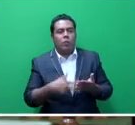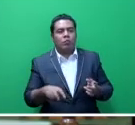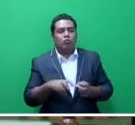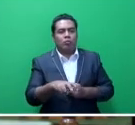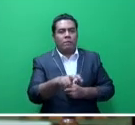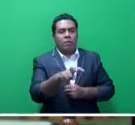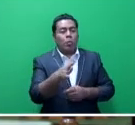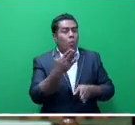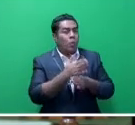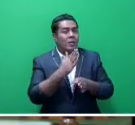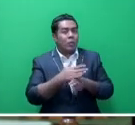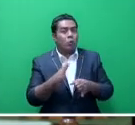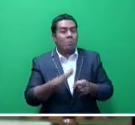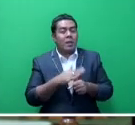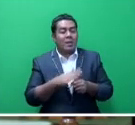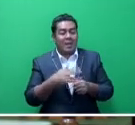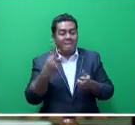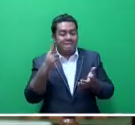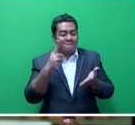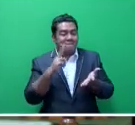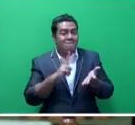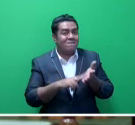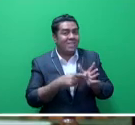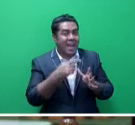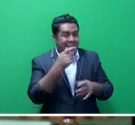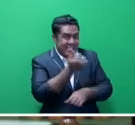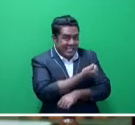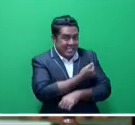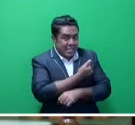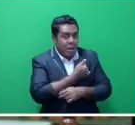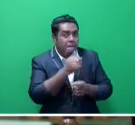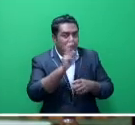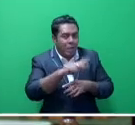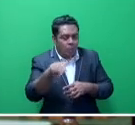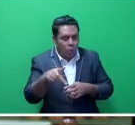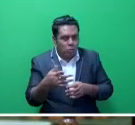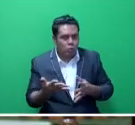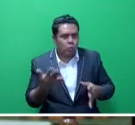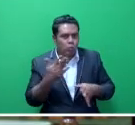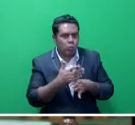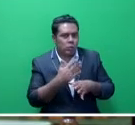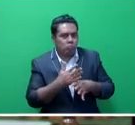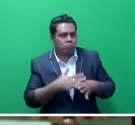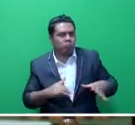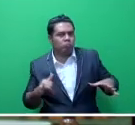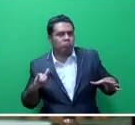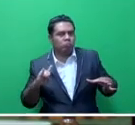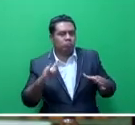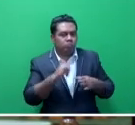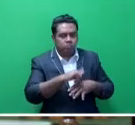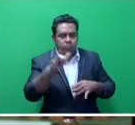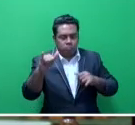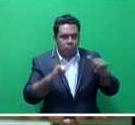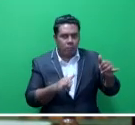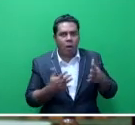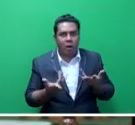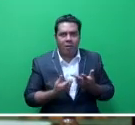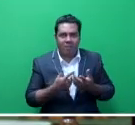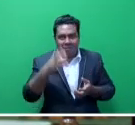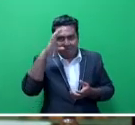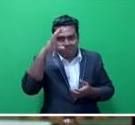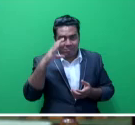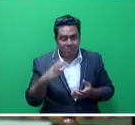make our vaccine passports compliant with the International Civil Aviation Organization, or ICAO, and the General Data Protection